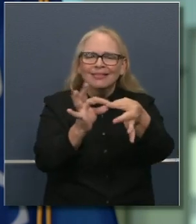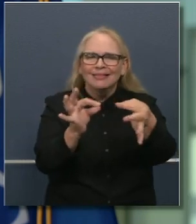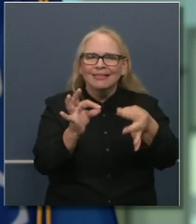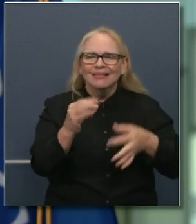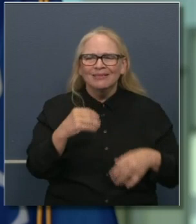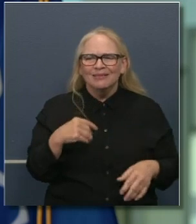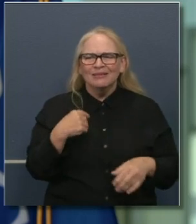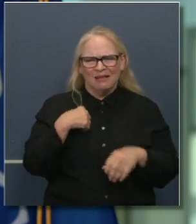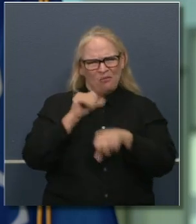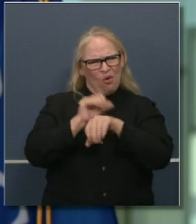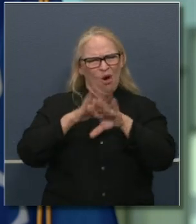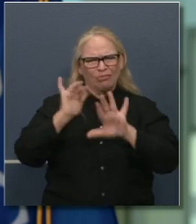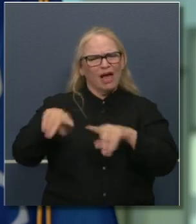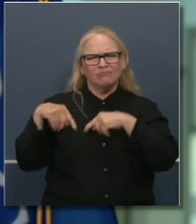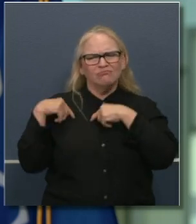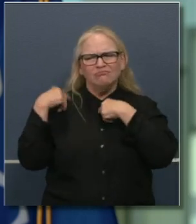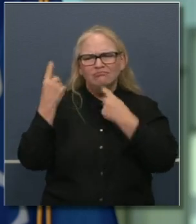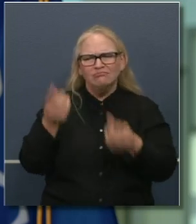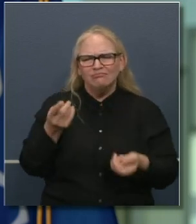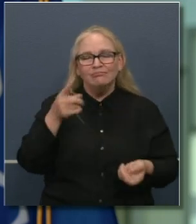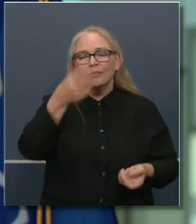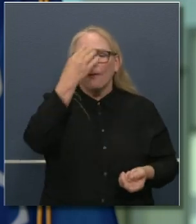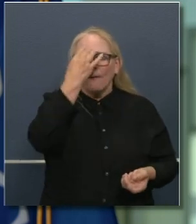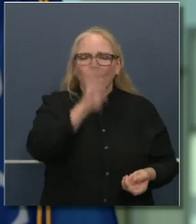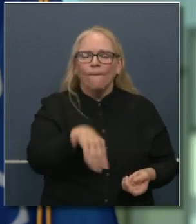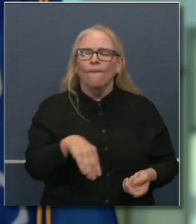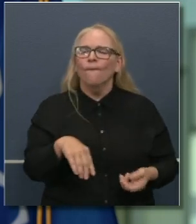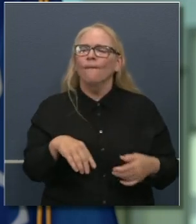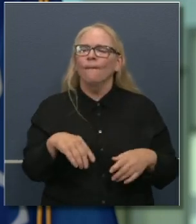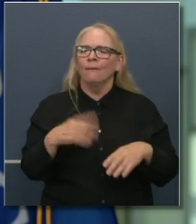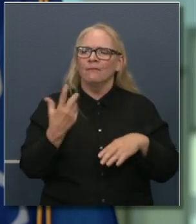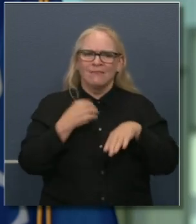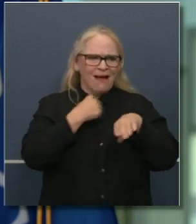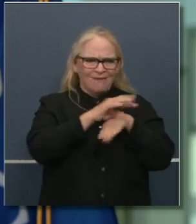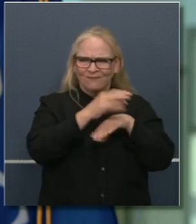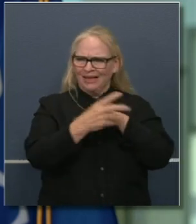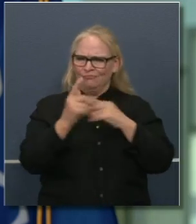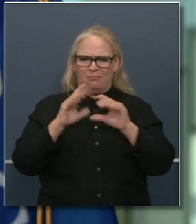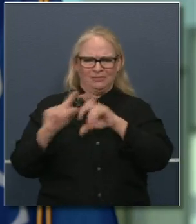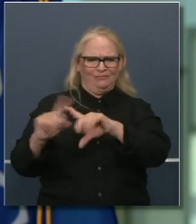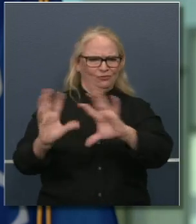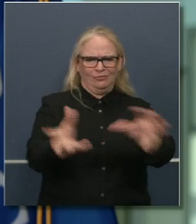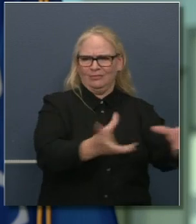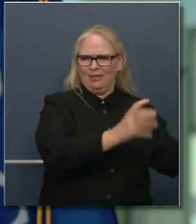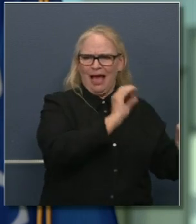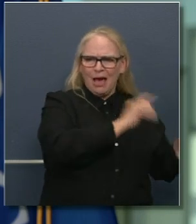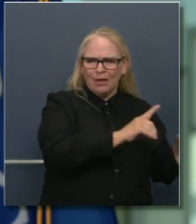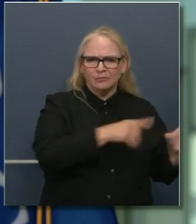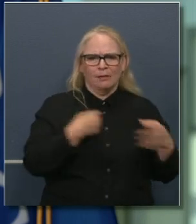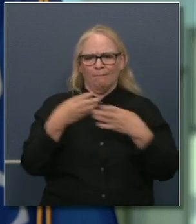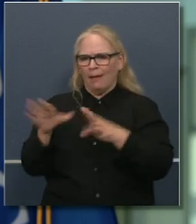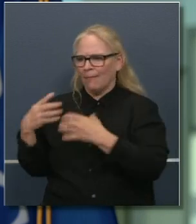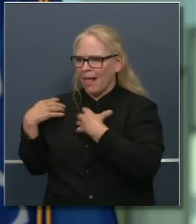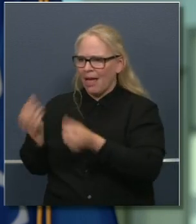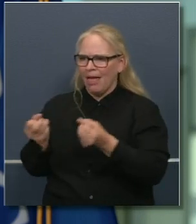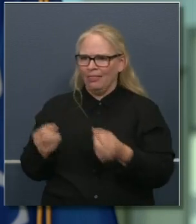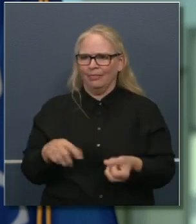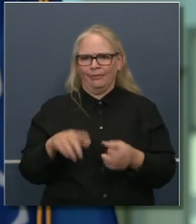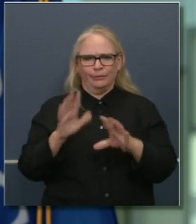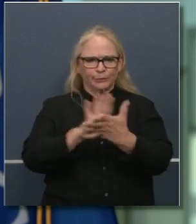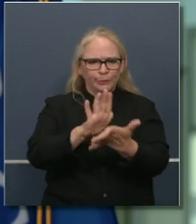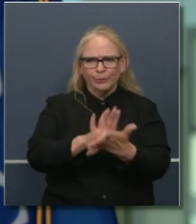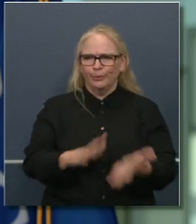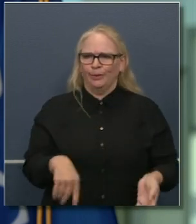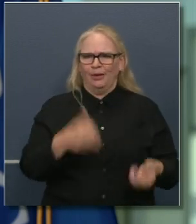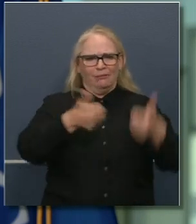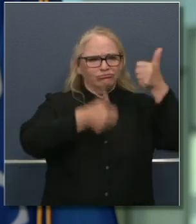leaders, counsel and advice that we've received from them, but also working with local health officials. So I previewed that on Monday with